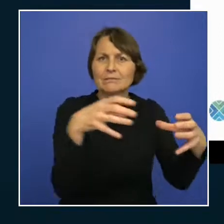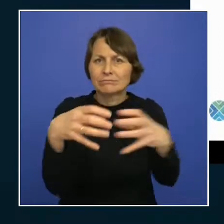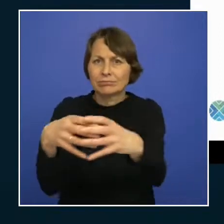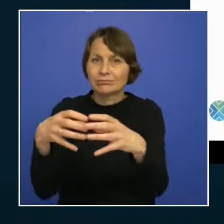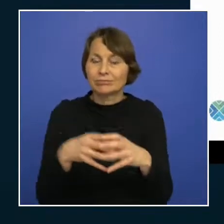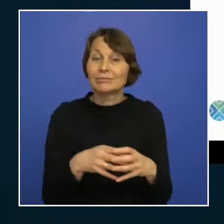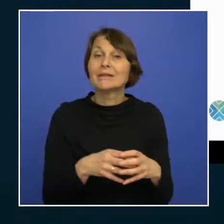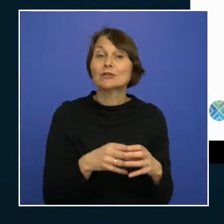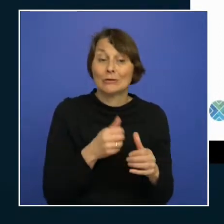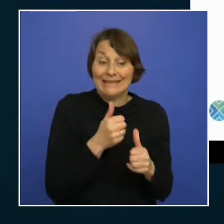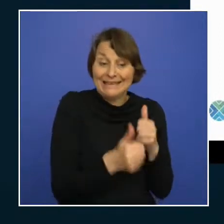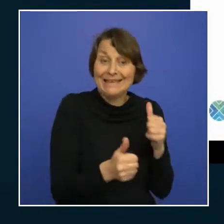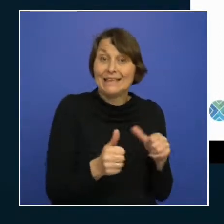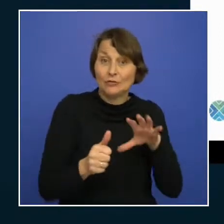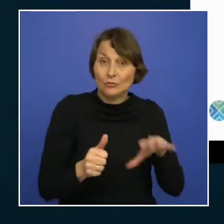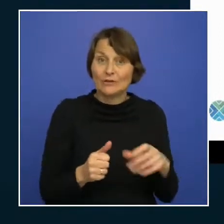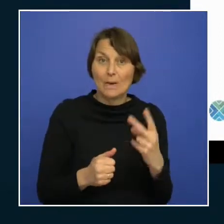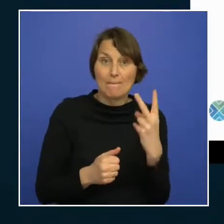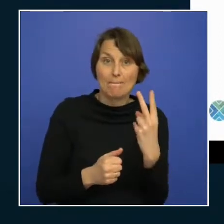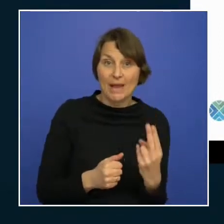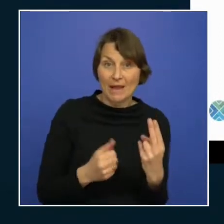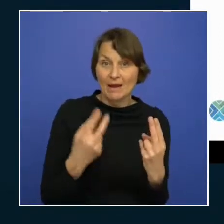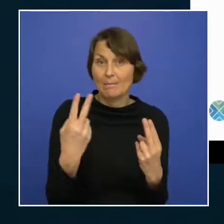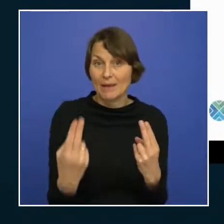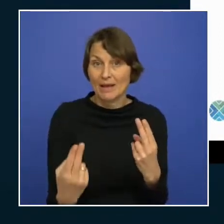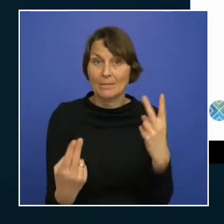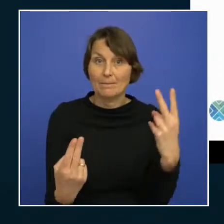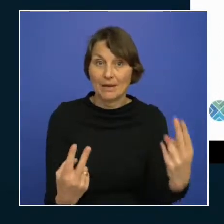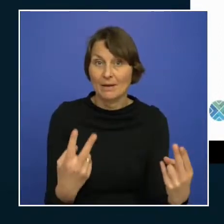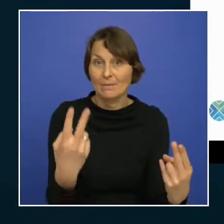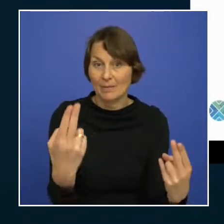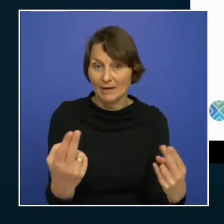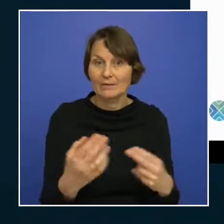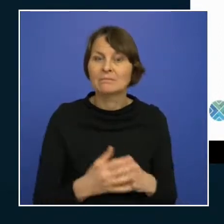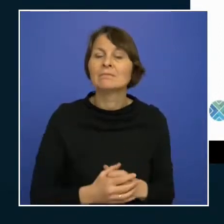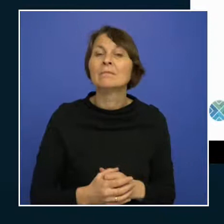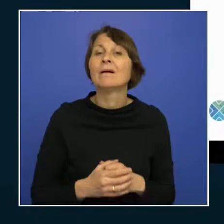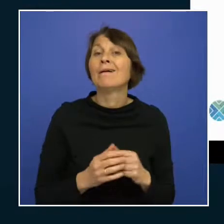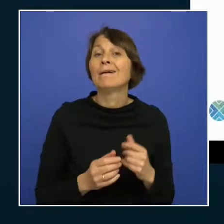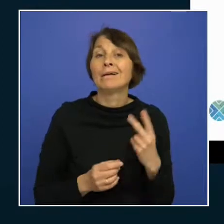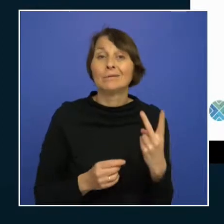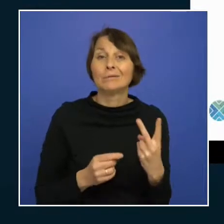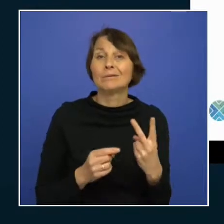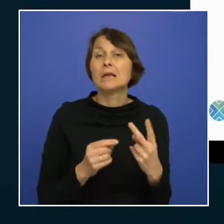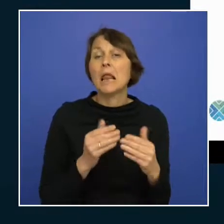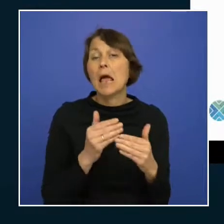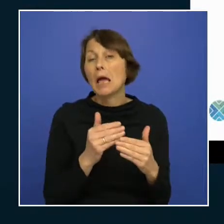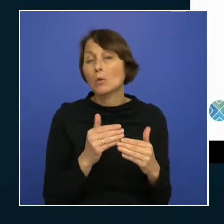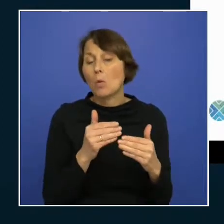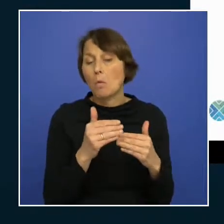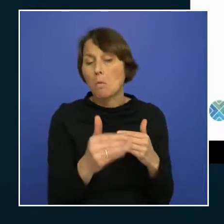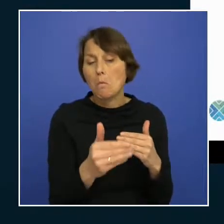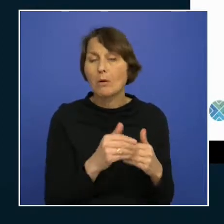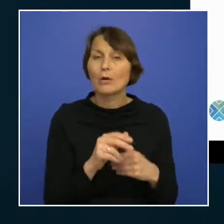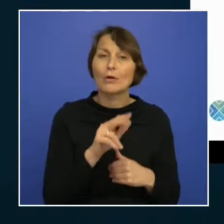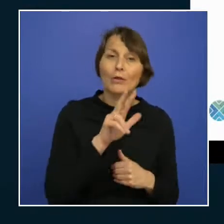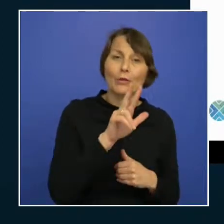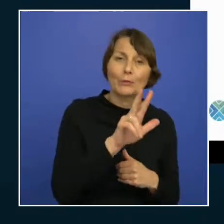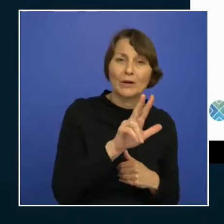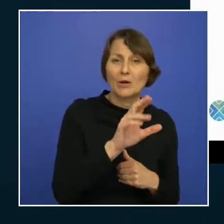pair, and this pair is another region, preferably located at least 300 miles or 482 kilometers